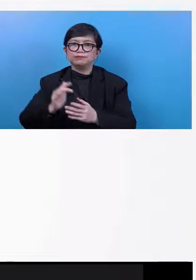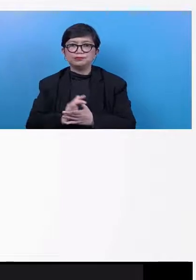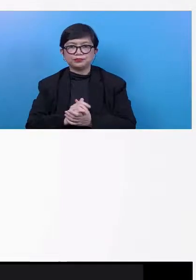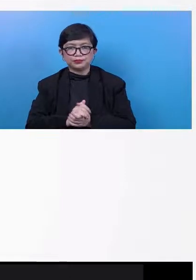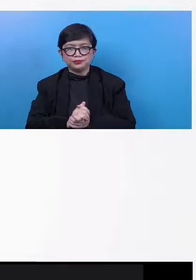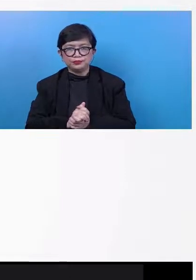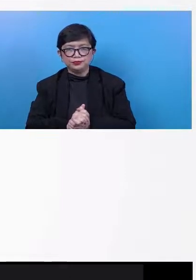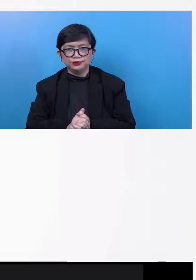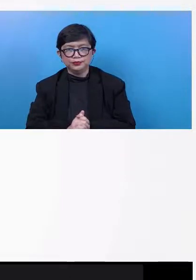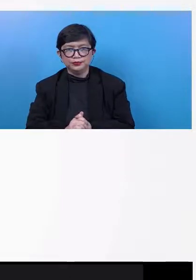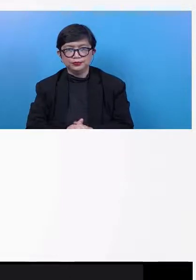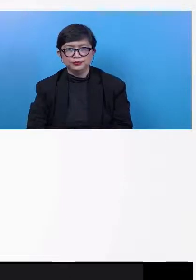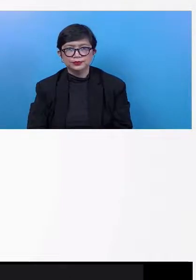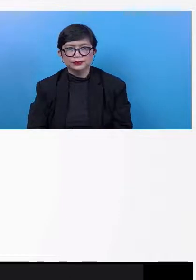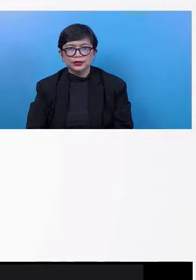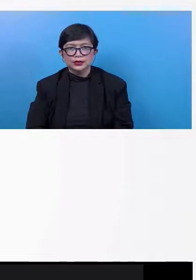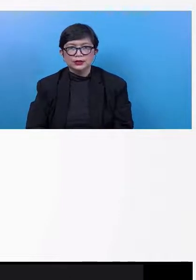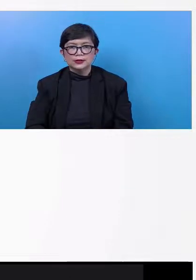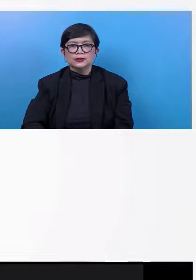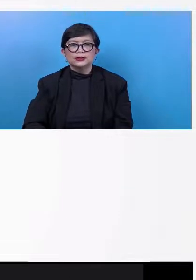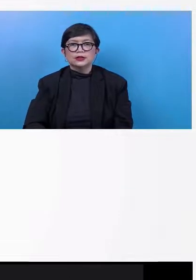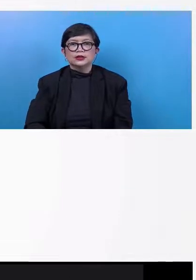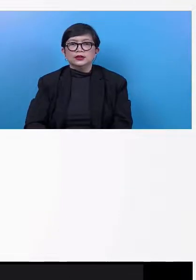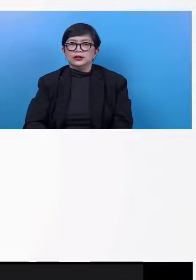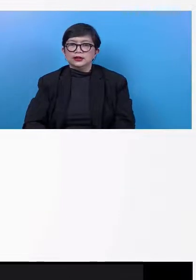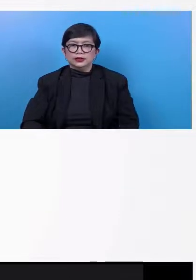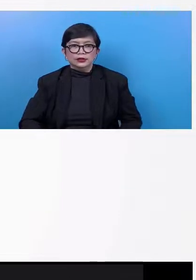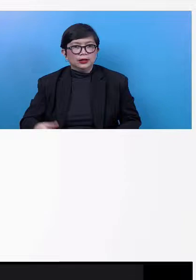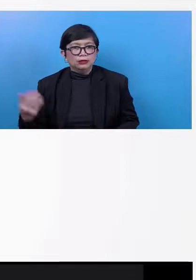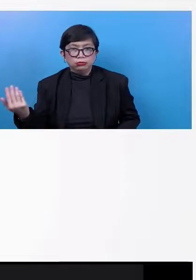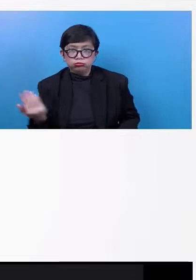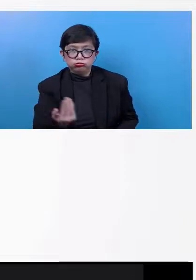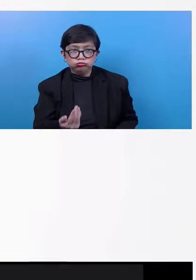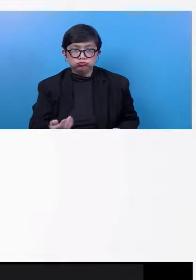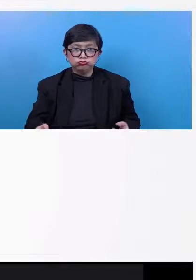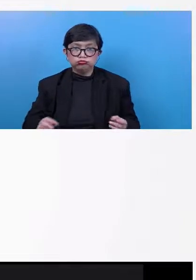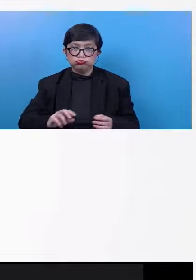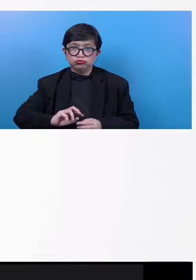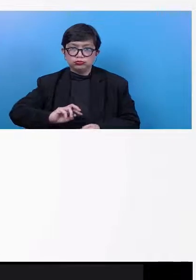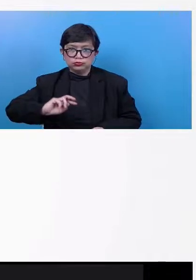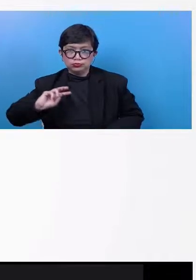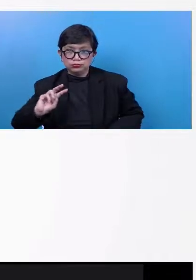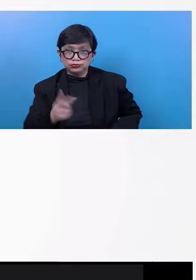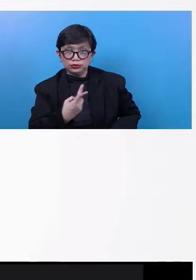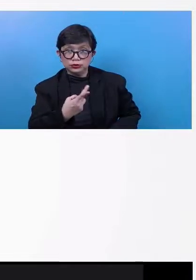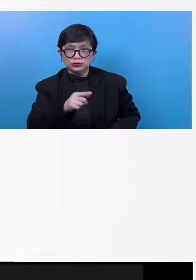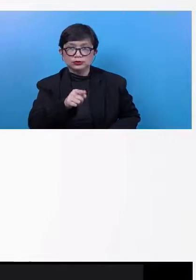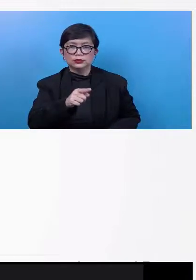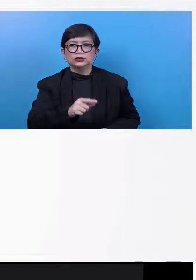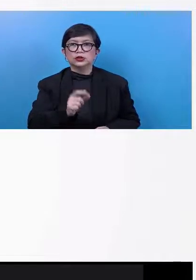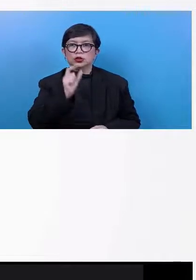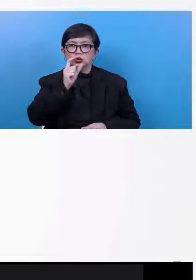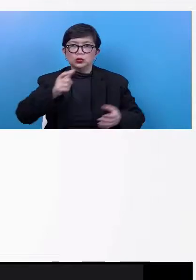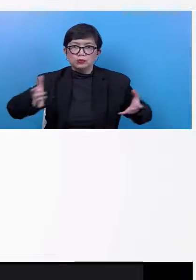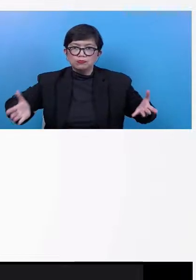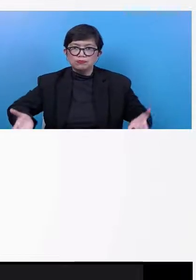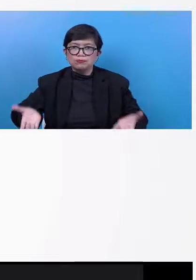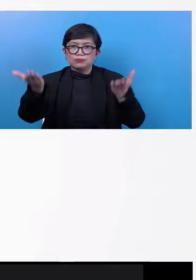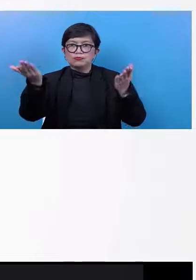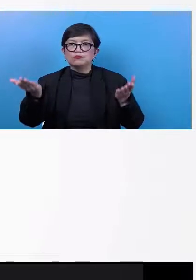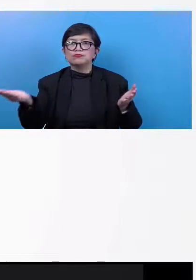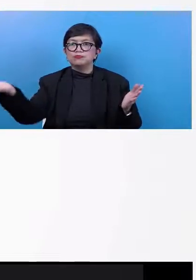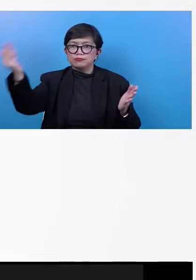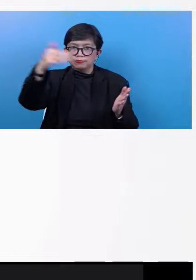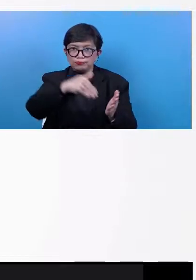and transformation to implement change. Our focus today is on recovery, which is generally about